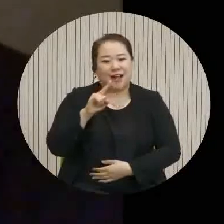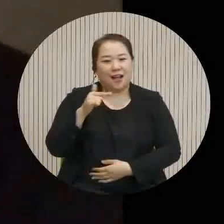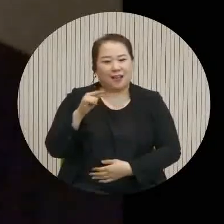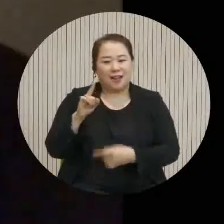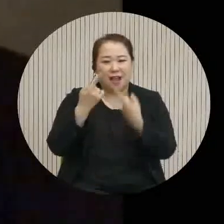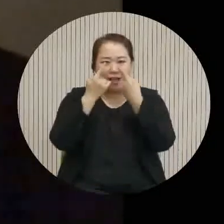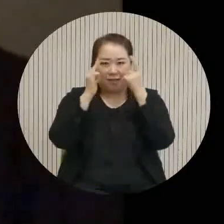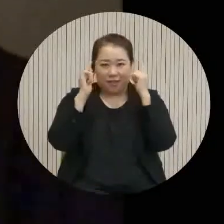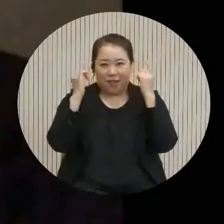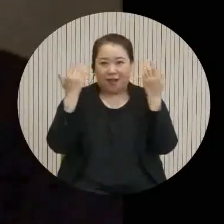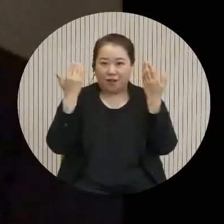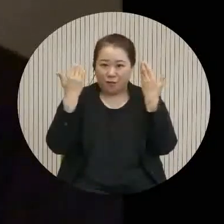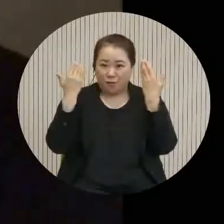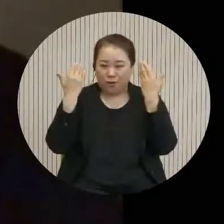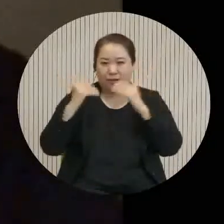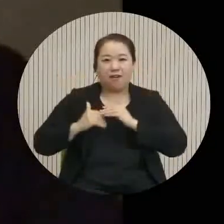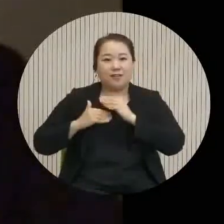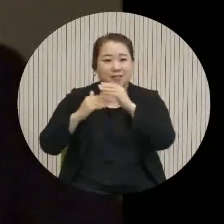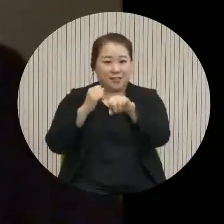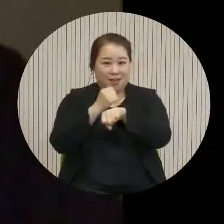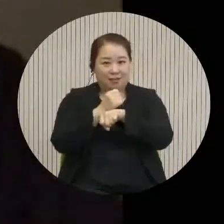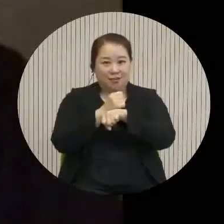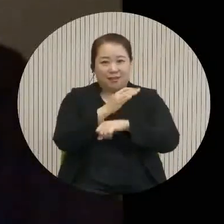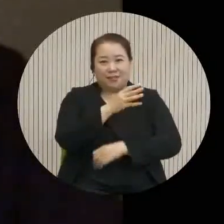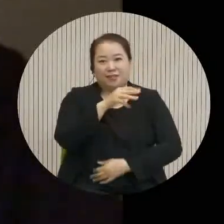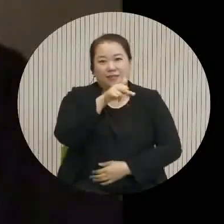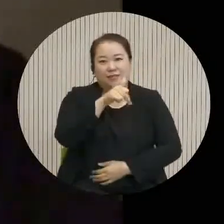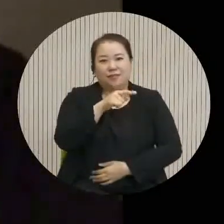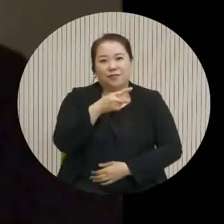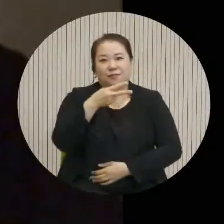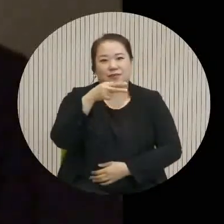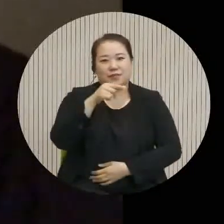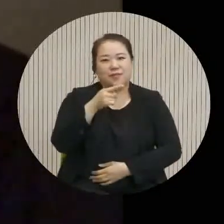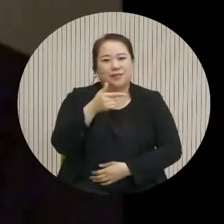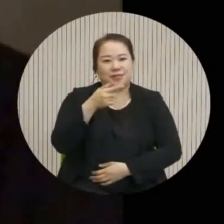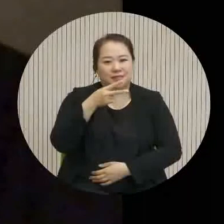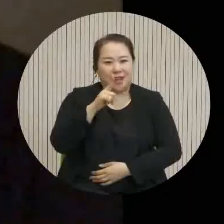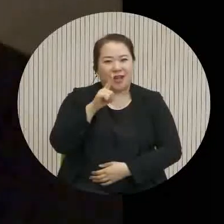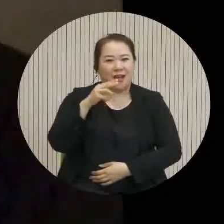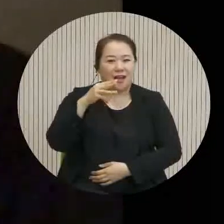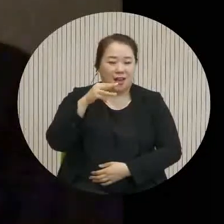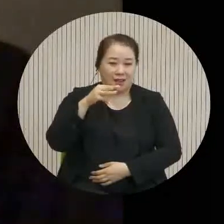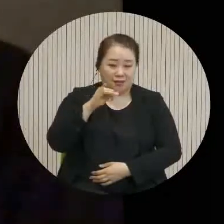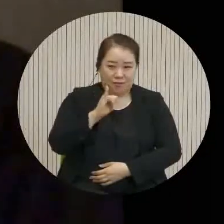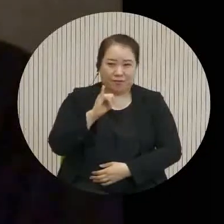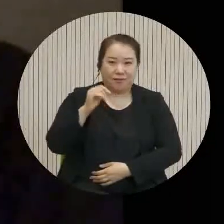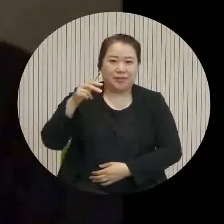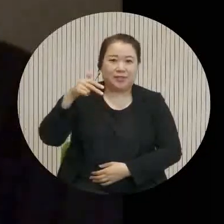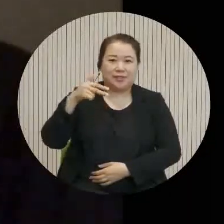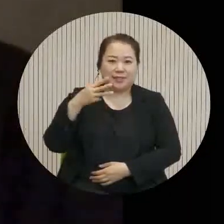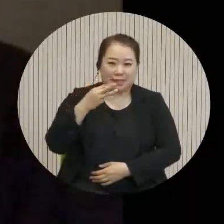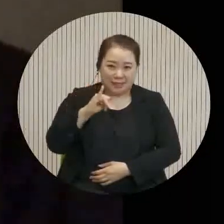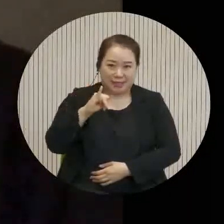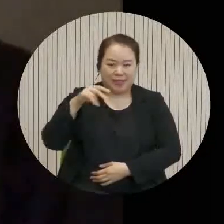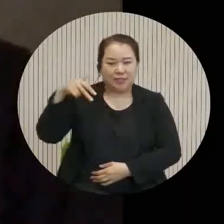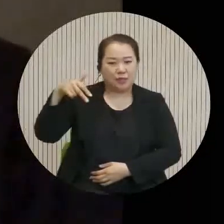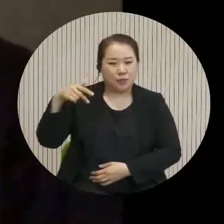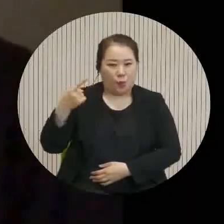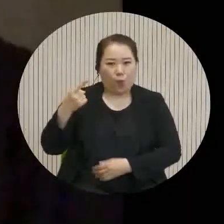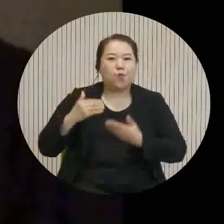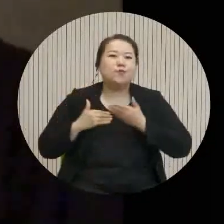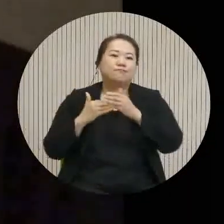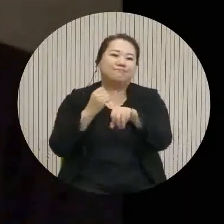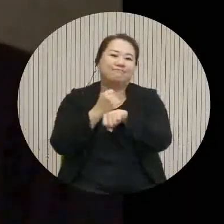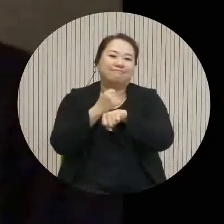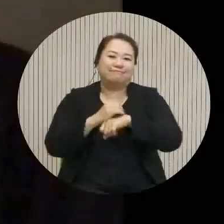Constantino, Lee Cho, and me back in 1997. They looked at people who were graduate